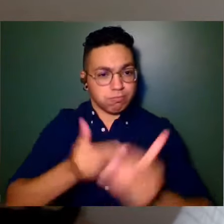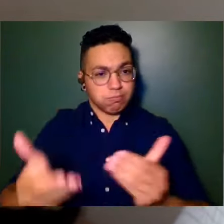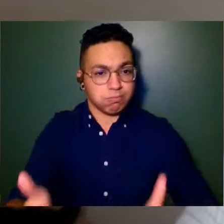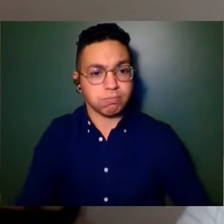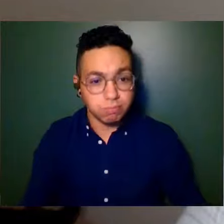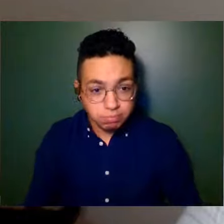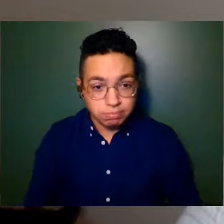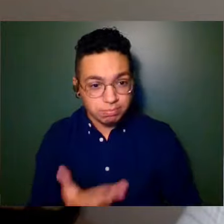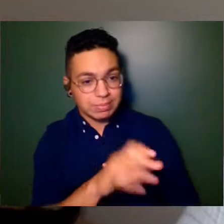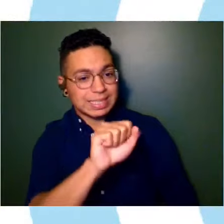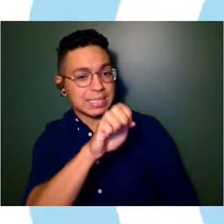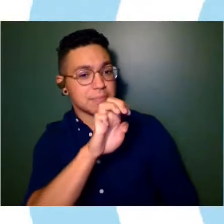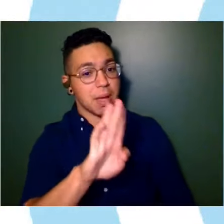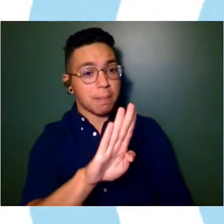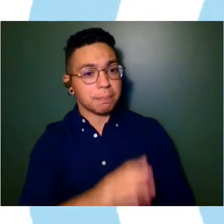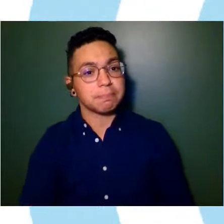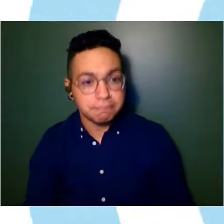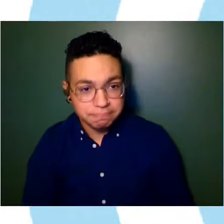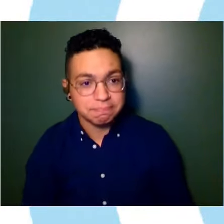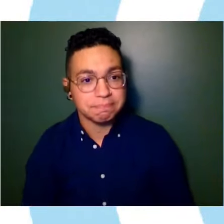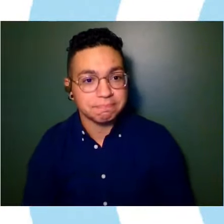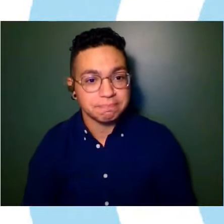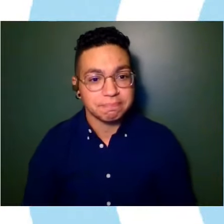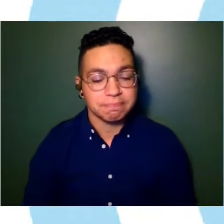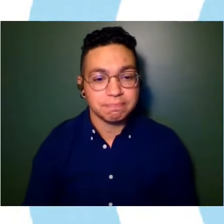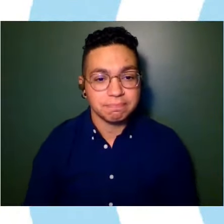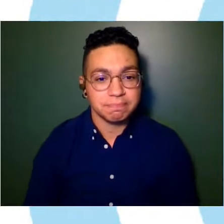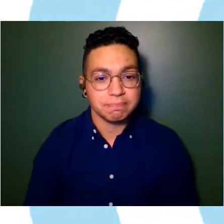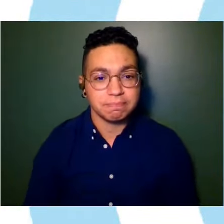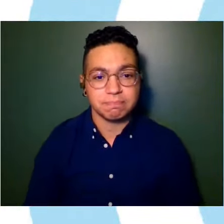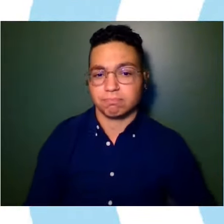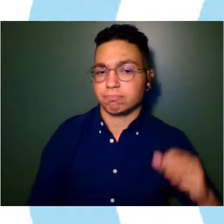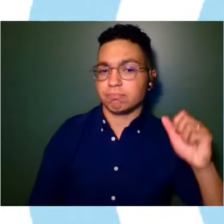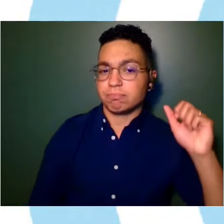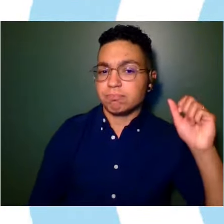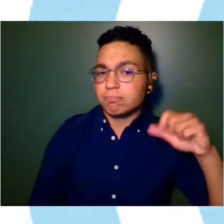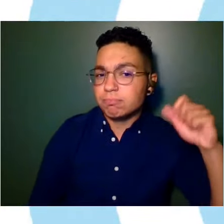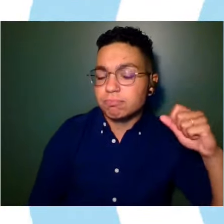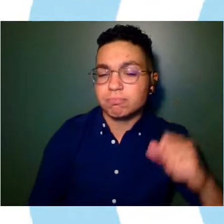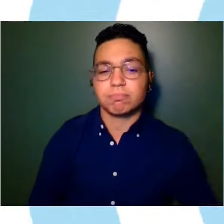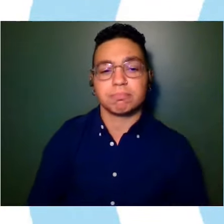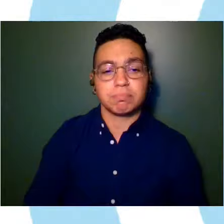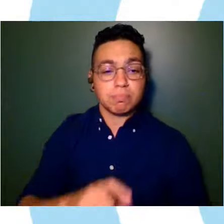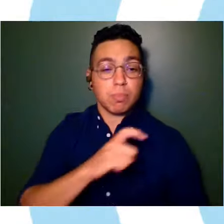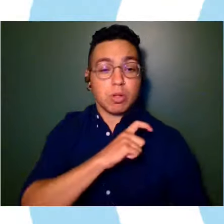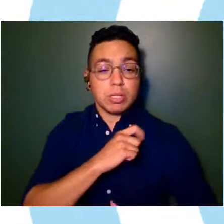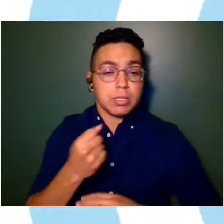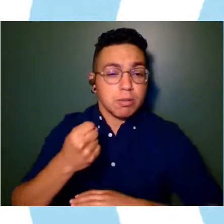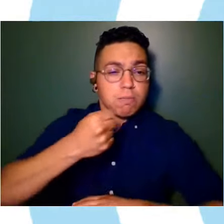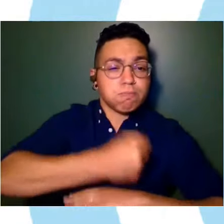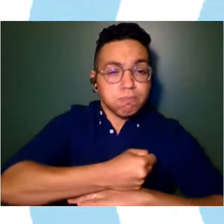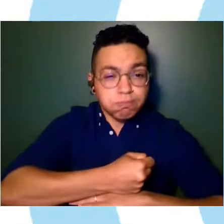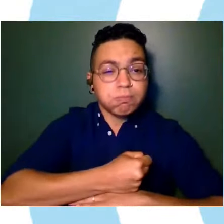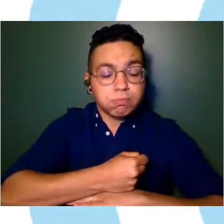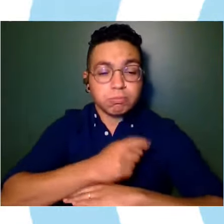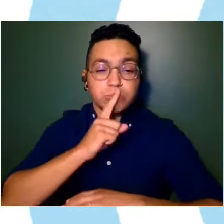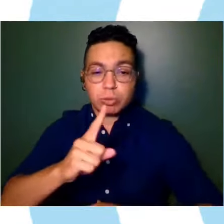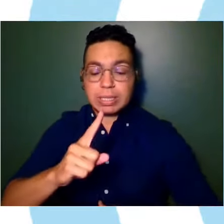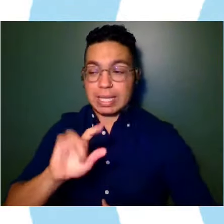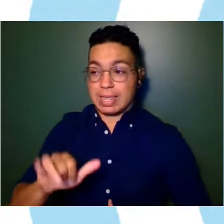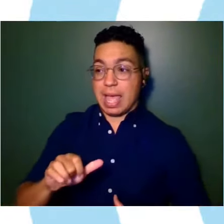CMOB? Um, yeah, I mean, abolition of police is quite a feared